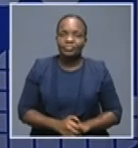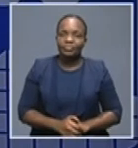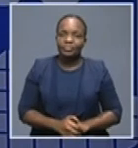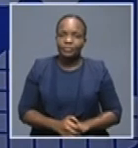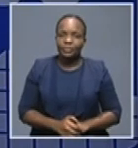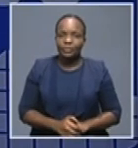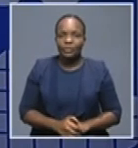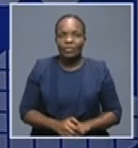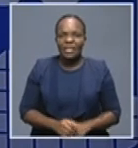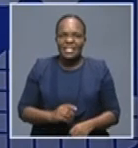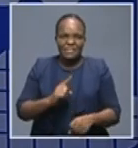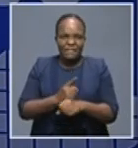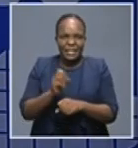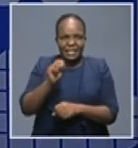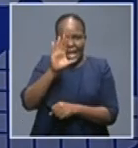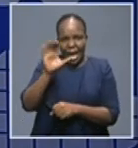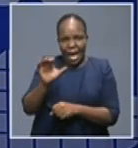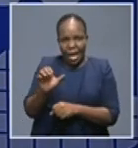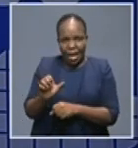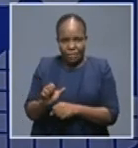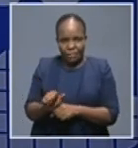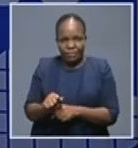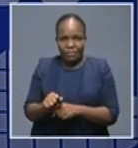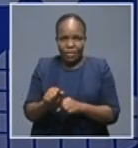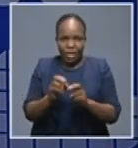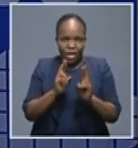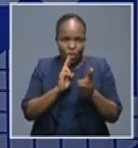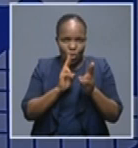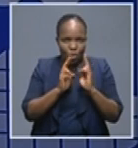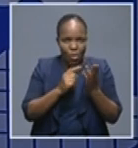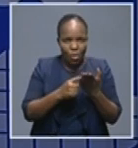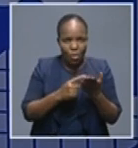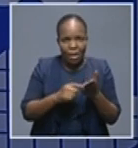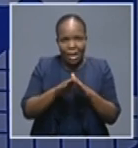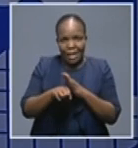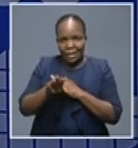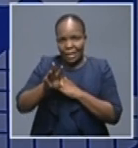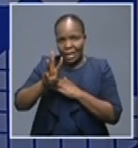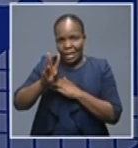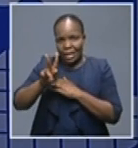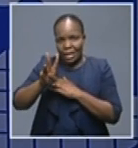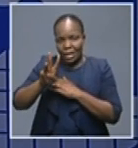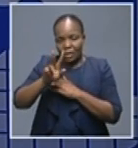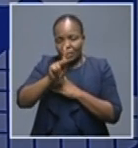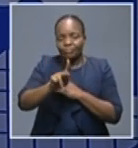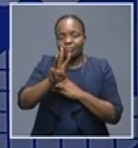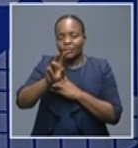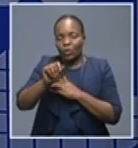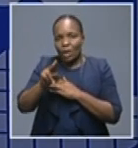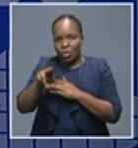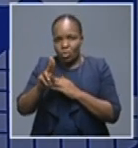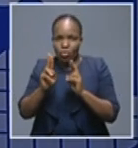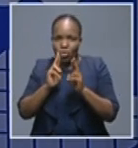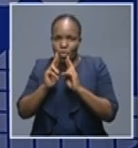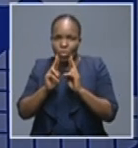just ended first African Prosperity Dialogue, dubbed the Kwahu Summit, recently concluded in Ghana. The